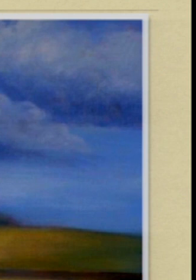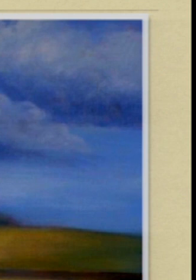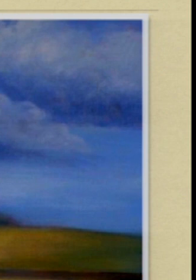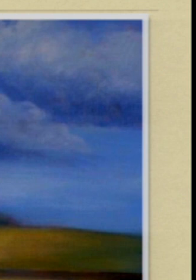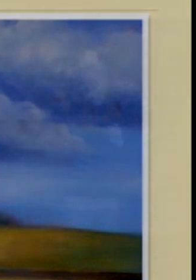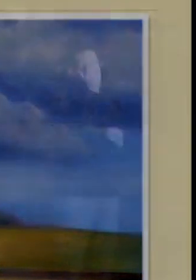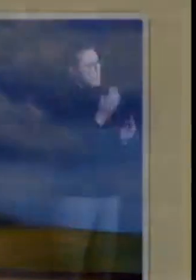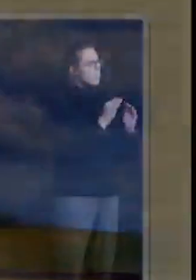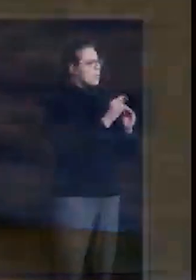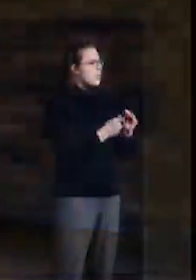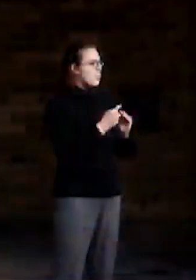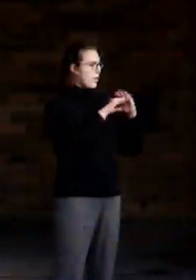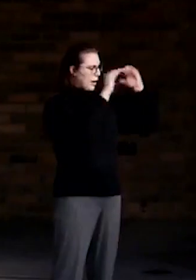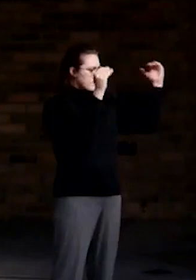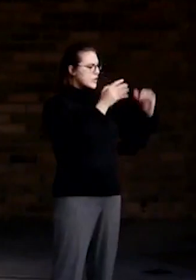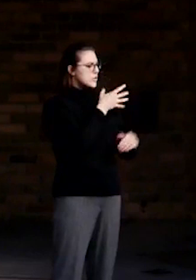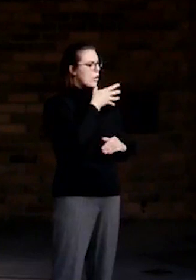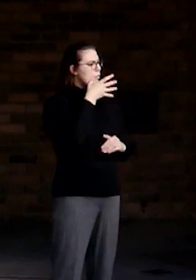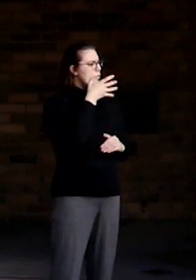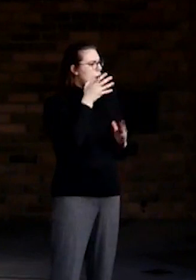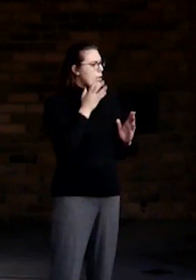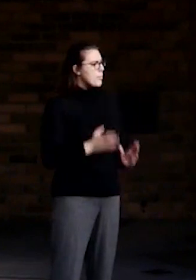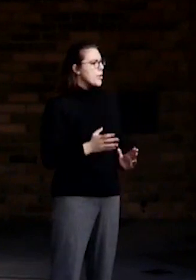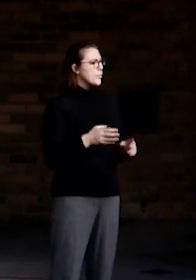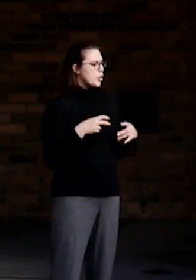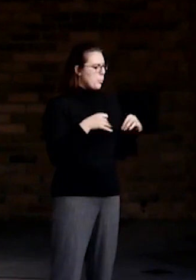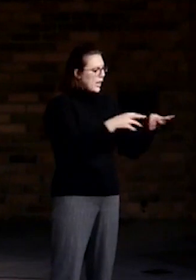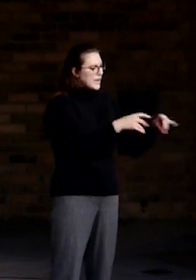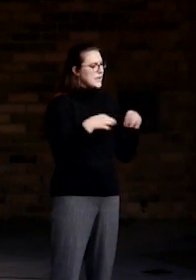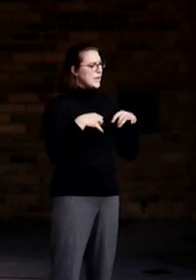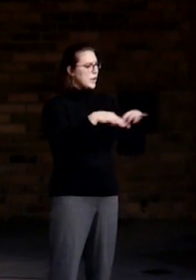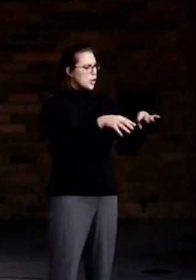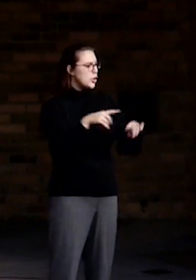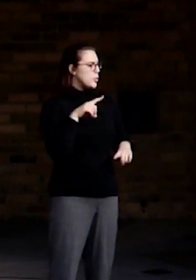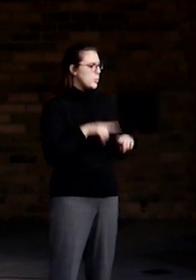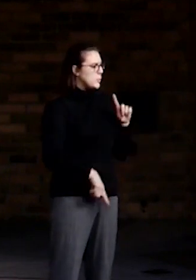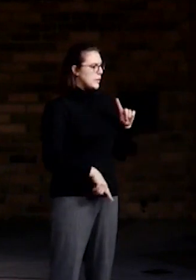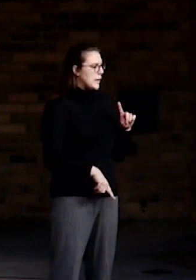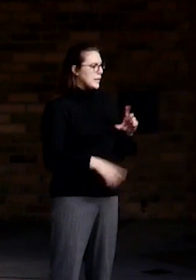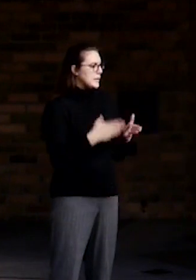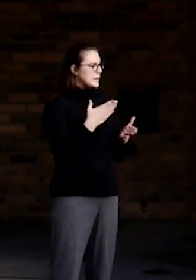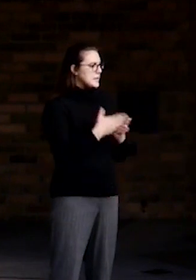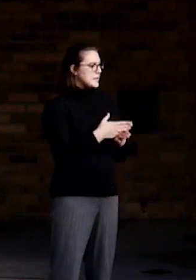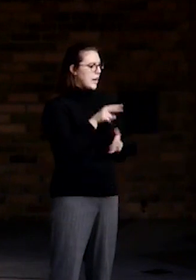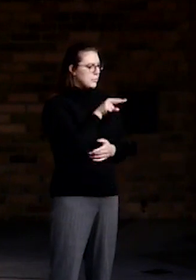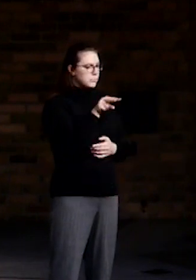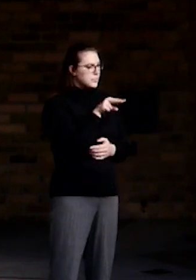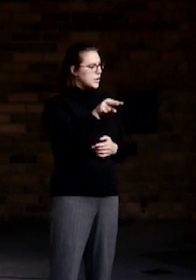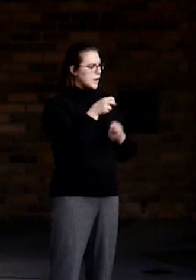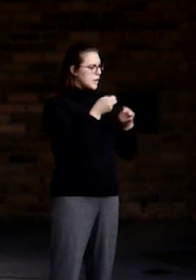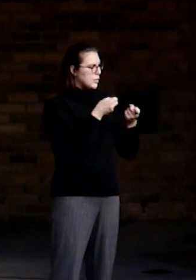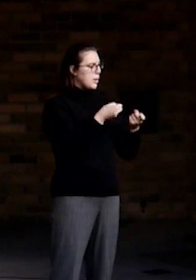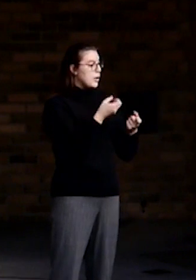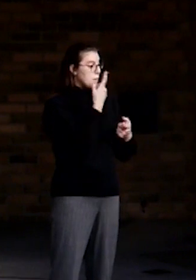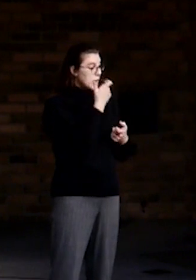heaven. As a farmer, when you're planting, you cannot take your eye off your marker, because if you do, what